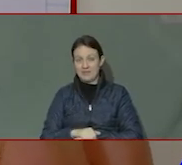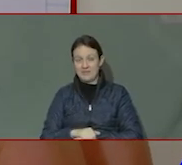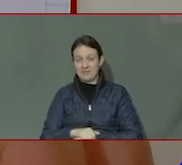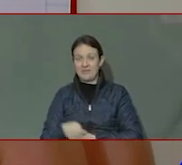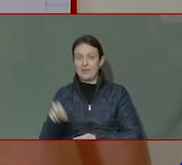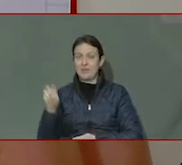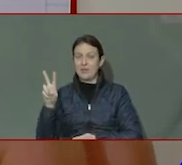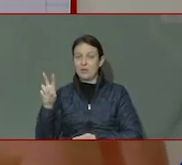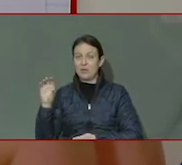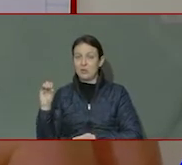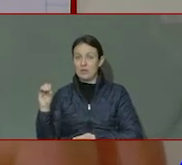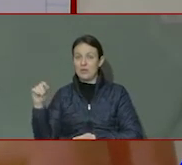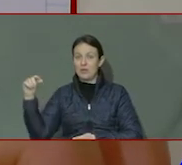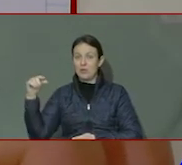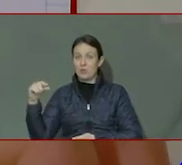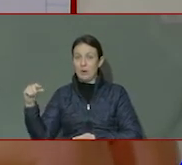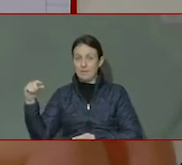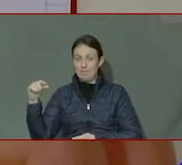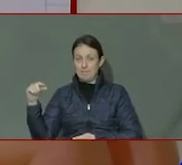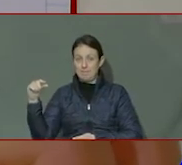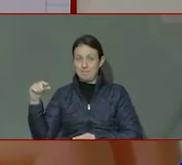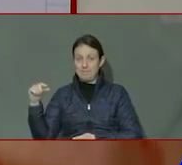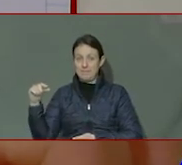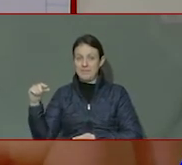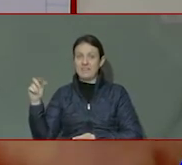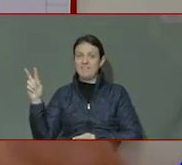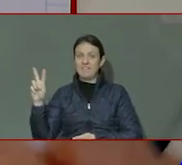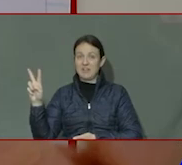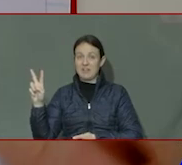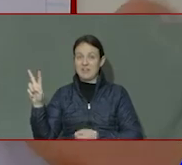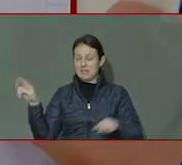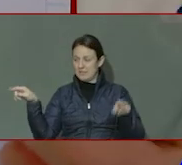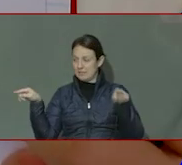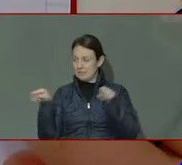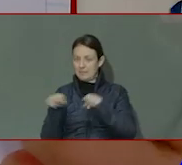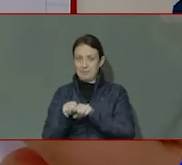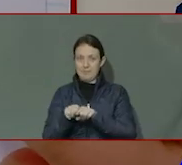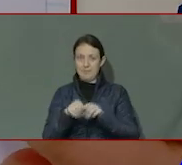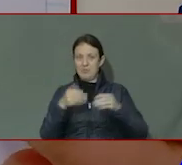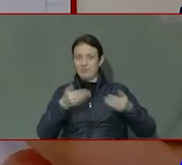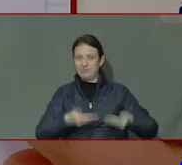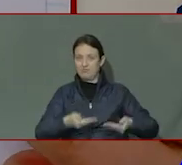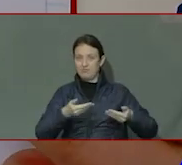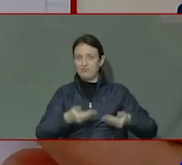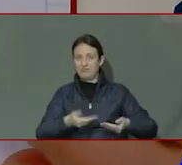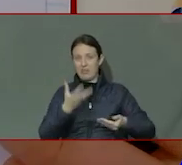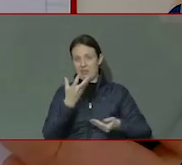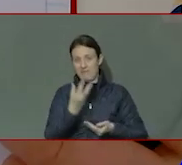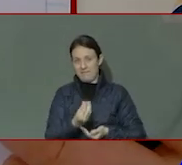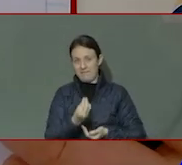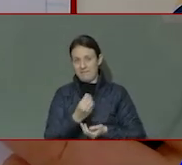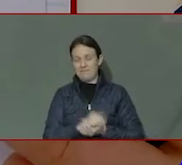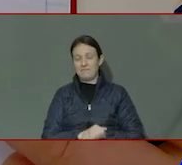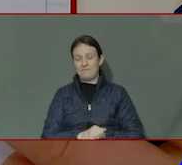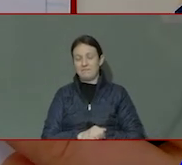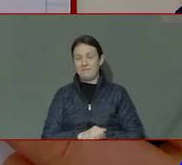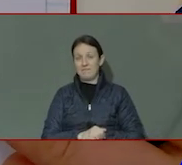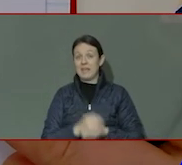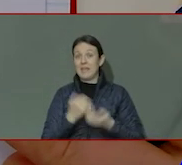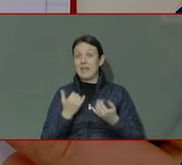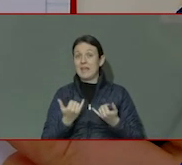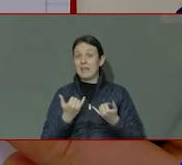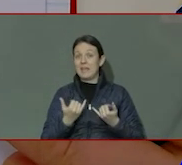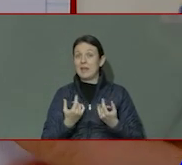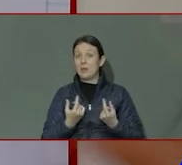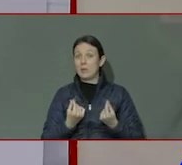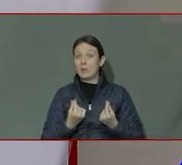20 grams of vinegar. So I have the mass of the vinegar. So what I need to do is I need to